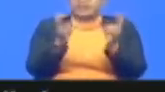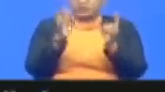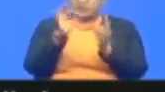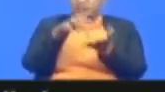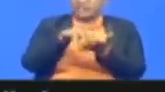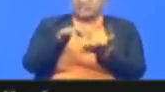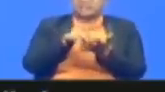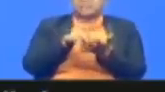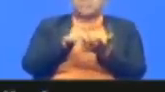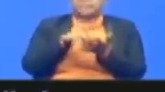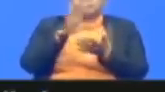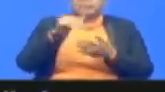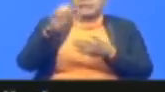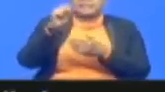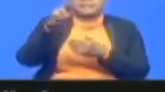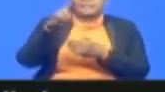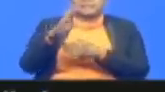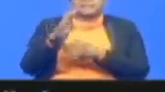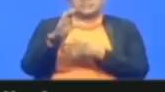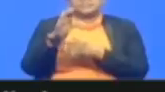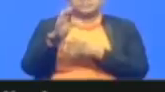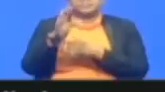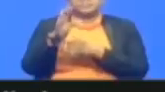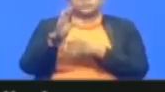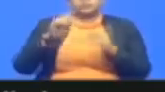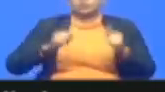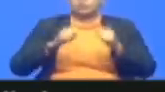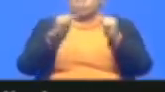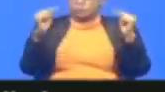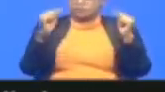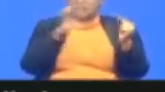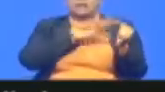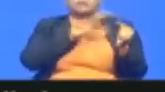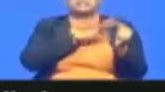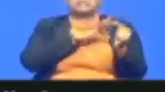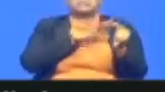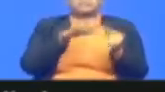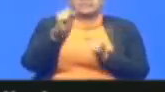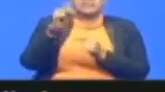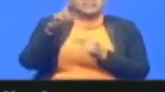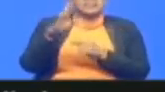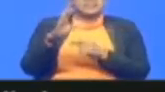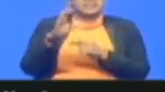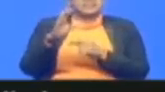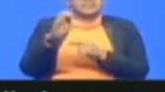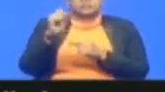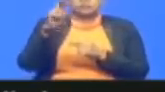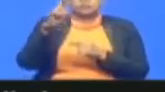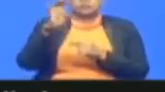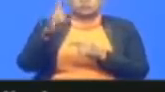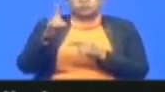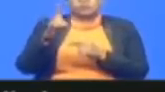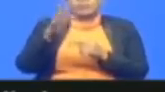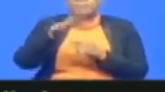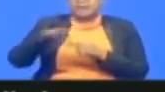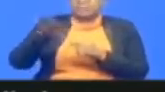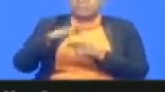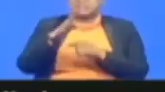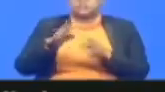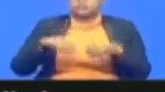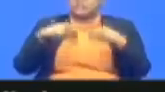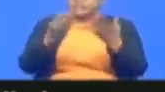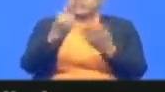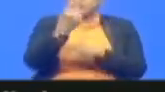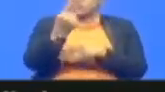by the Salaries and Remuneration Commission to oppose the allowances. SRC had sued parliament on grounds that the move to award each